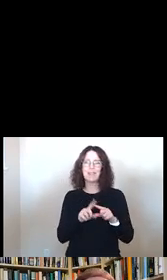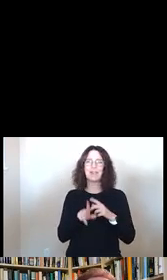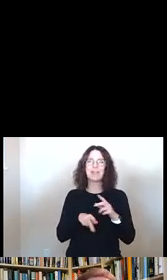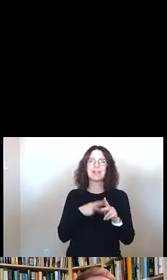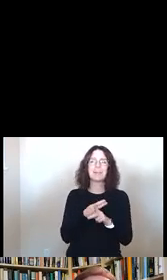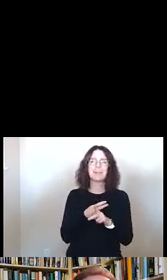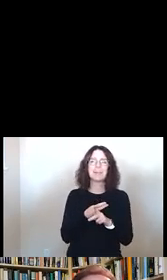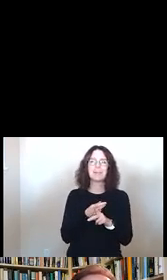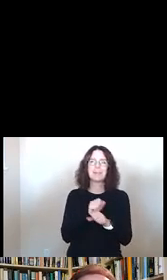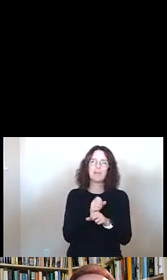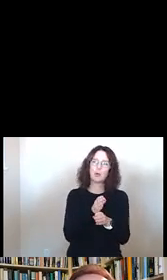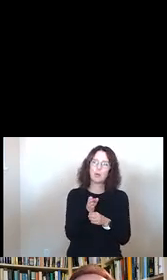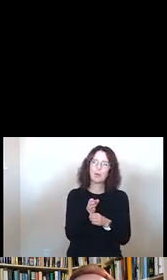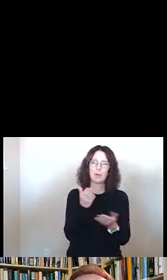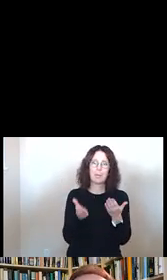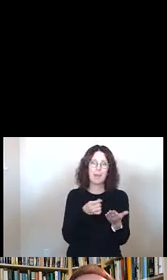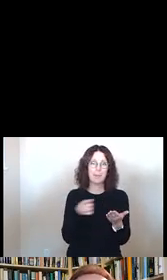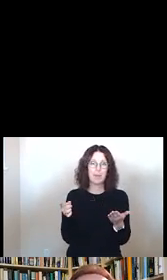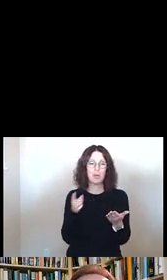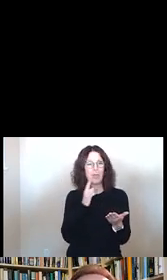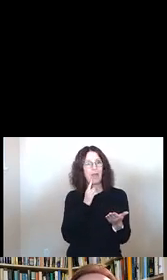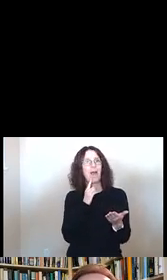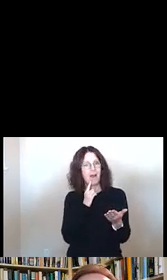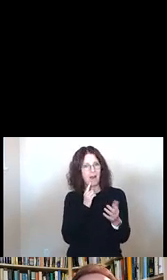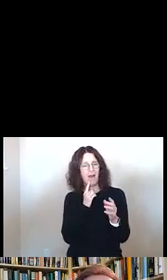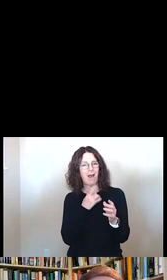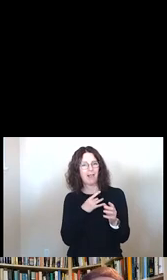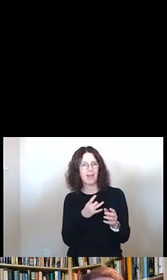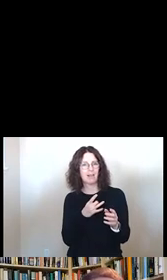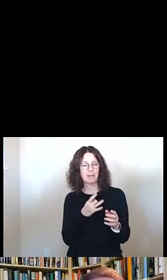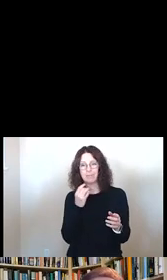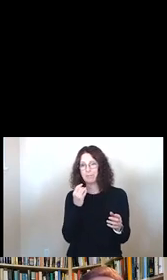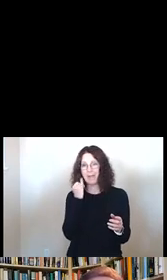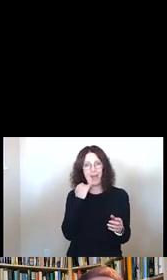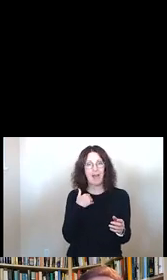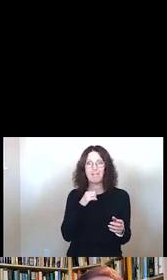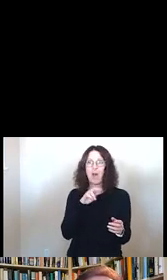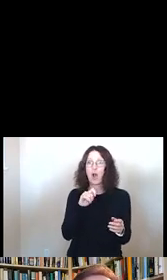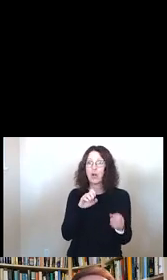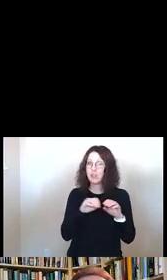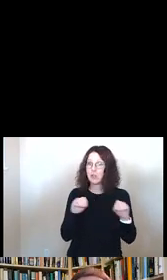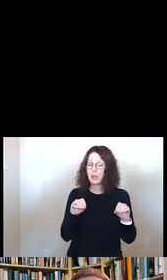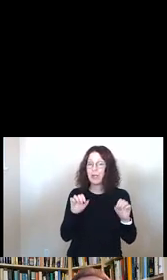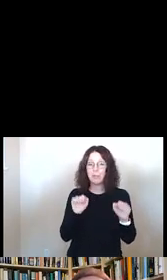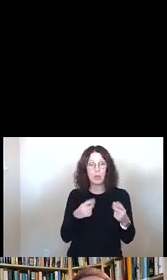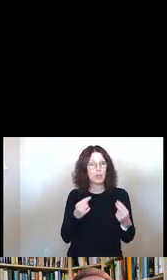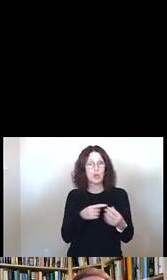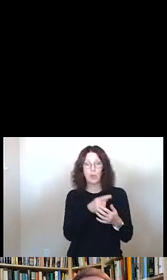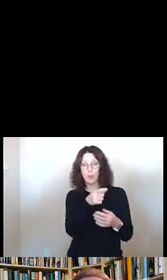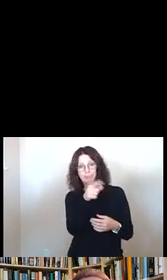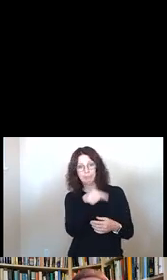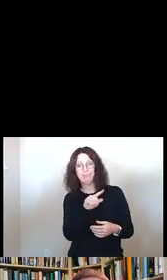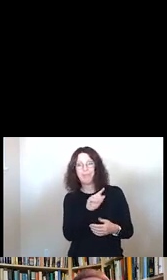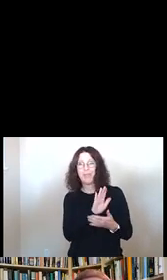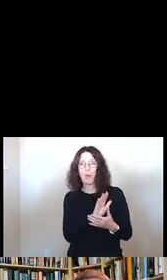may reveal to you what you can do with your arts degree and also perhaps with some related work